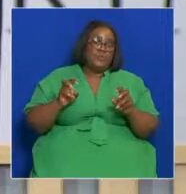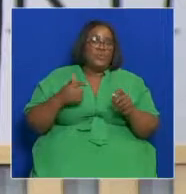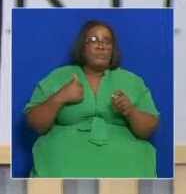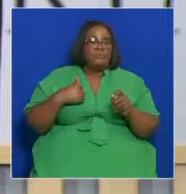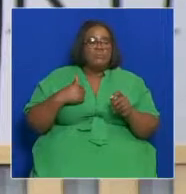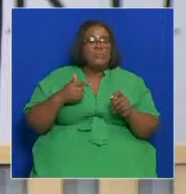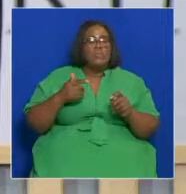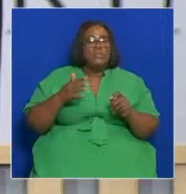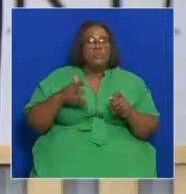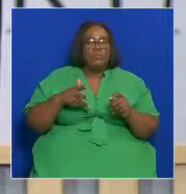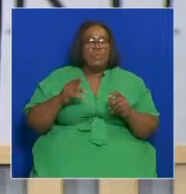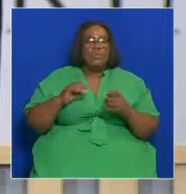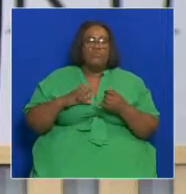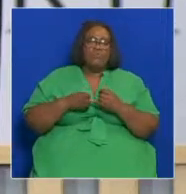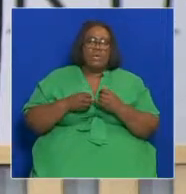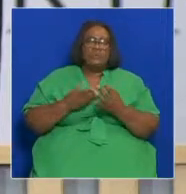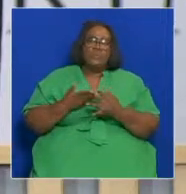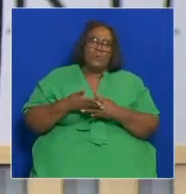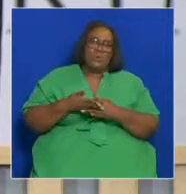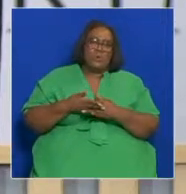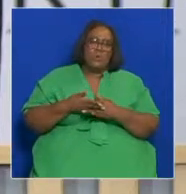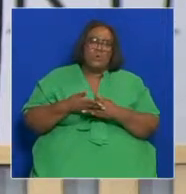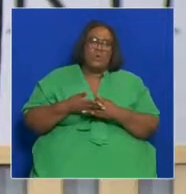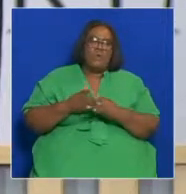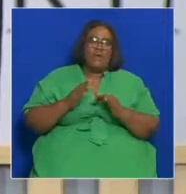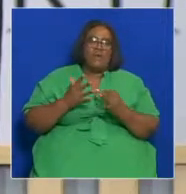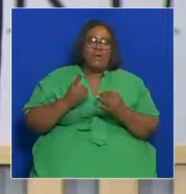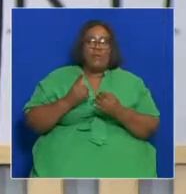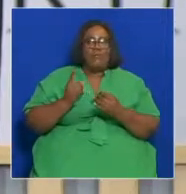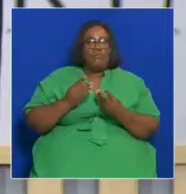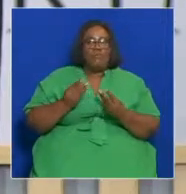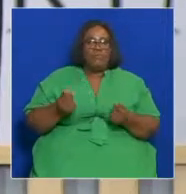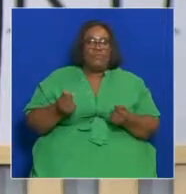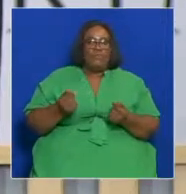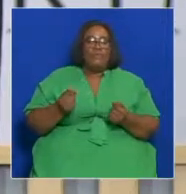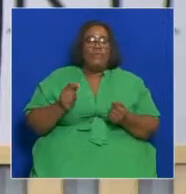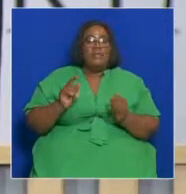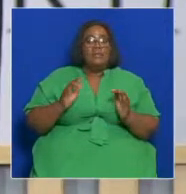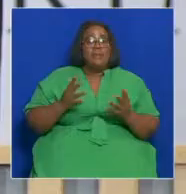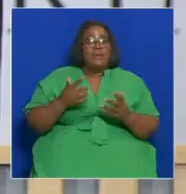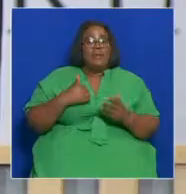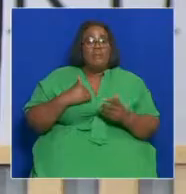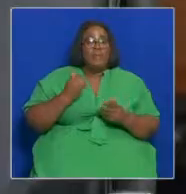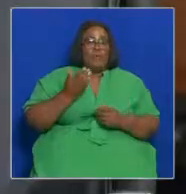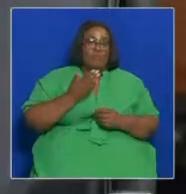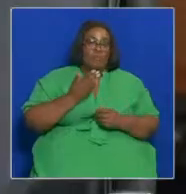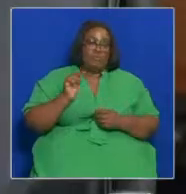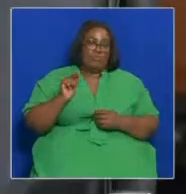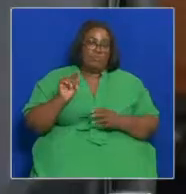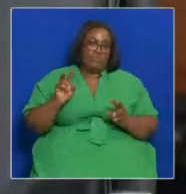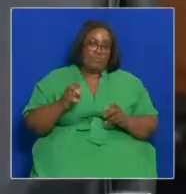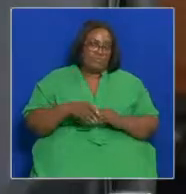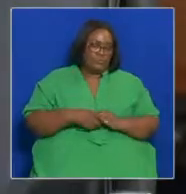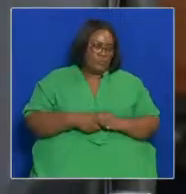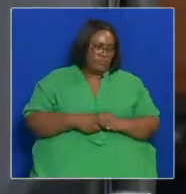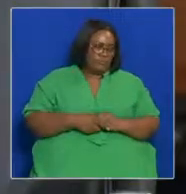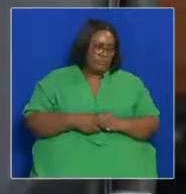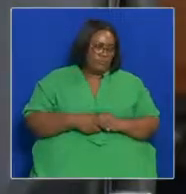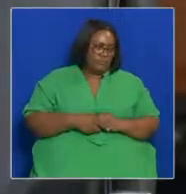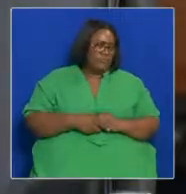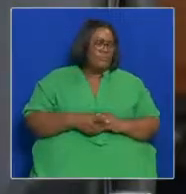with. So that's how I approached it. But I'm sure you could tell